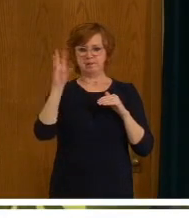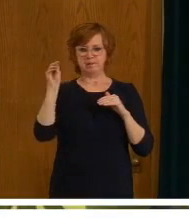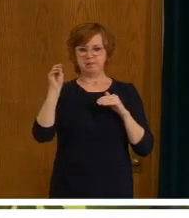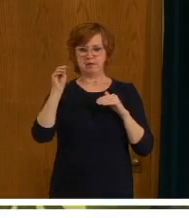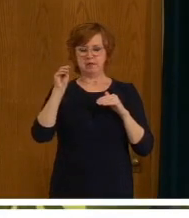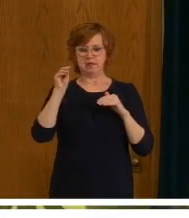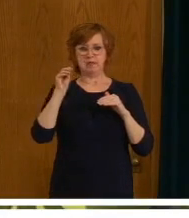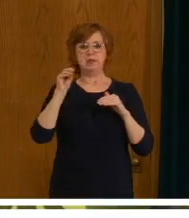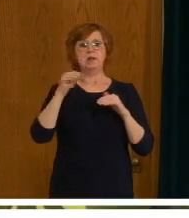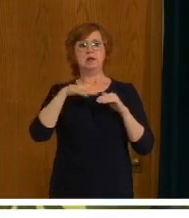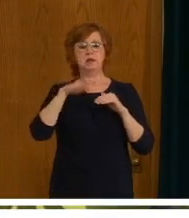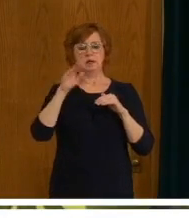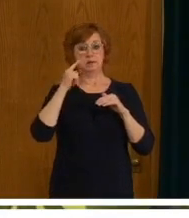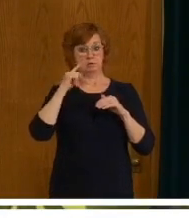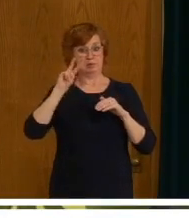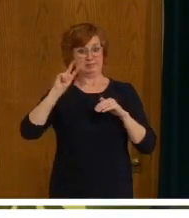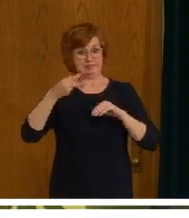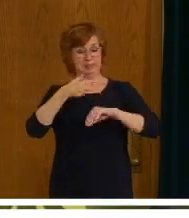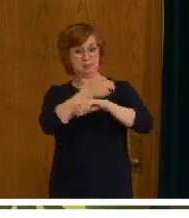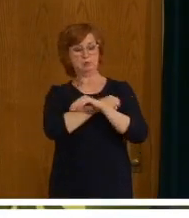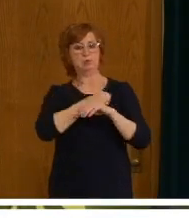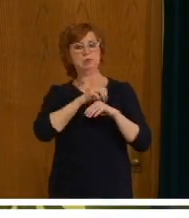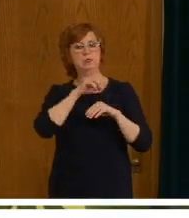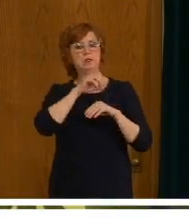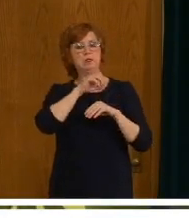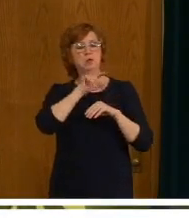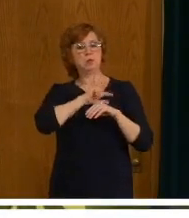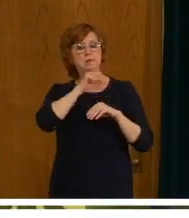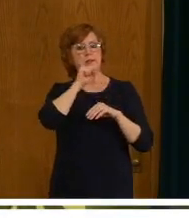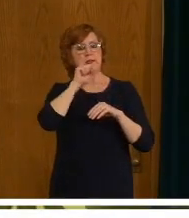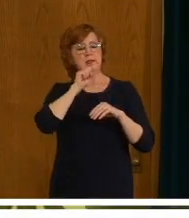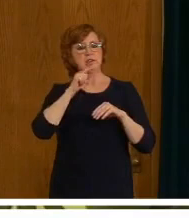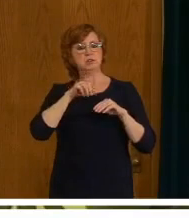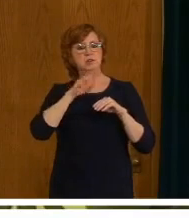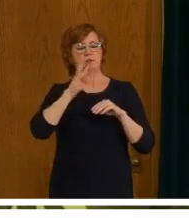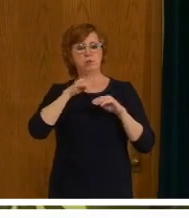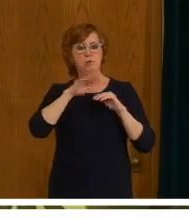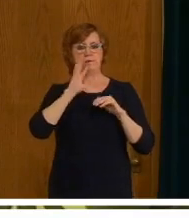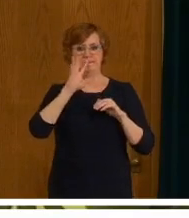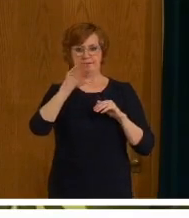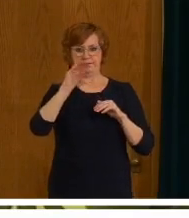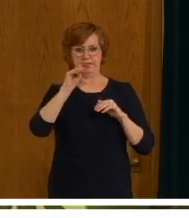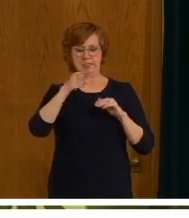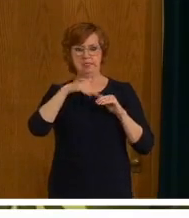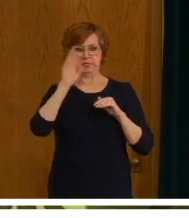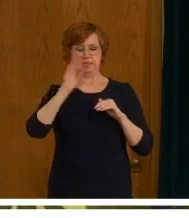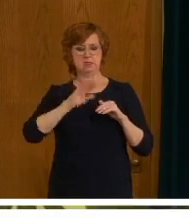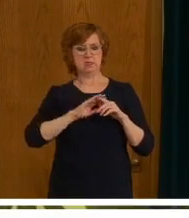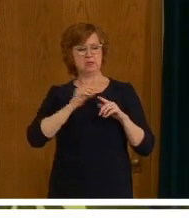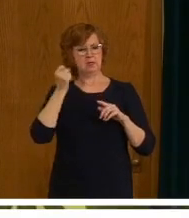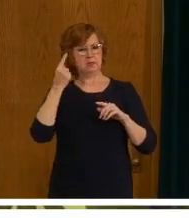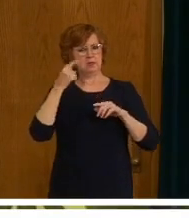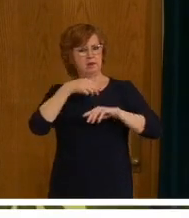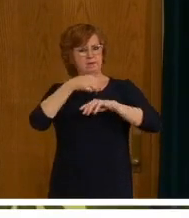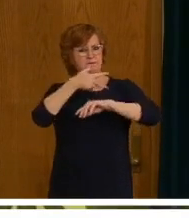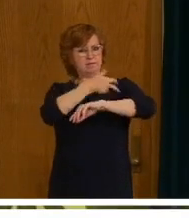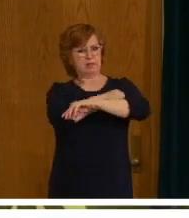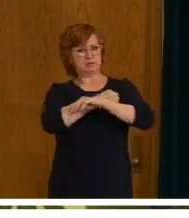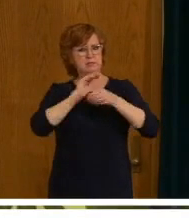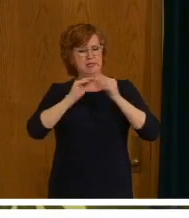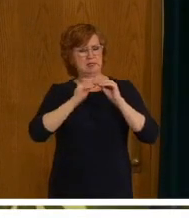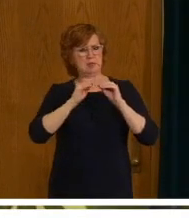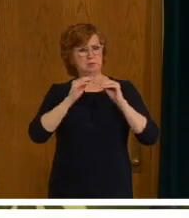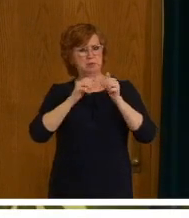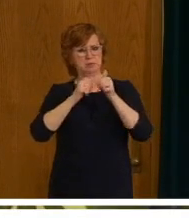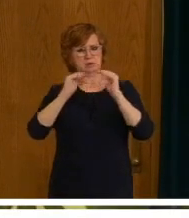for second doses, I believe. And their vaccination rates there lag far behind, the provincial average in other areas of the province.